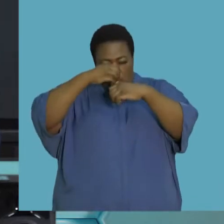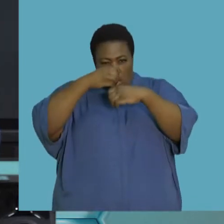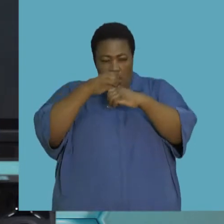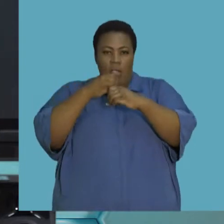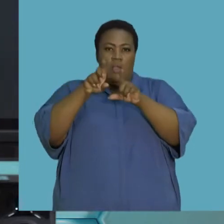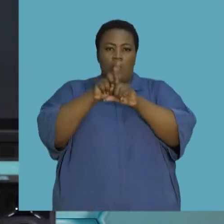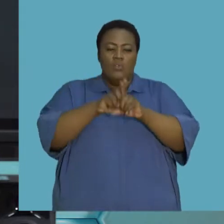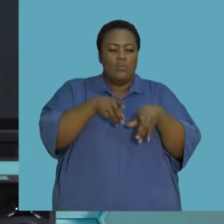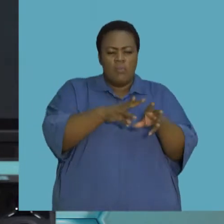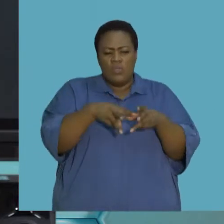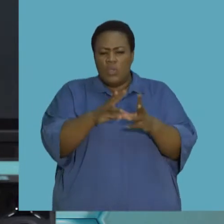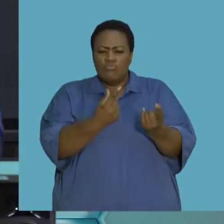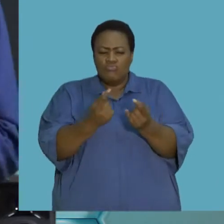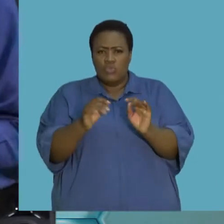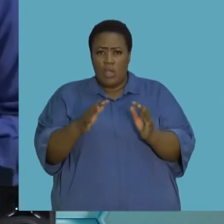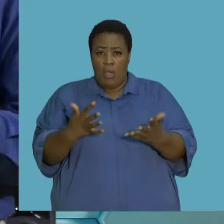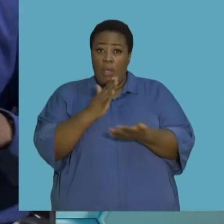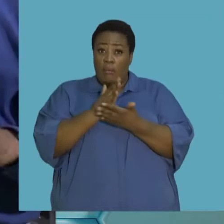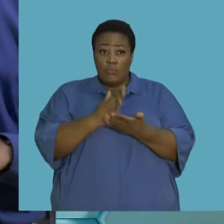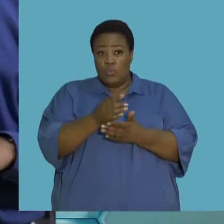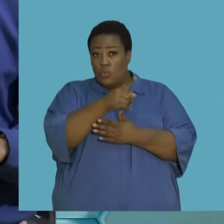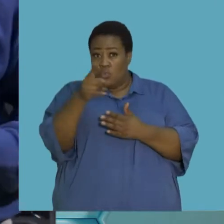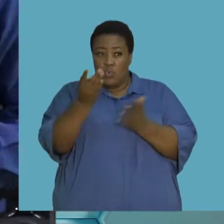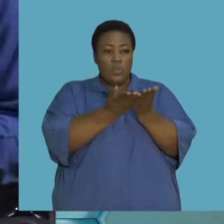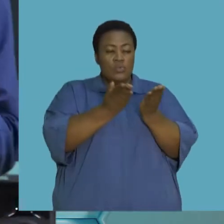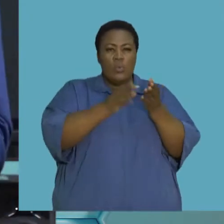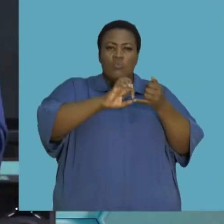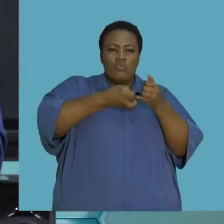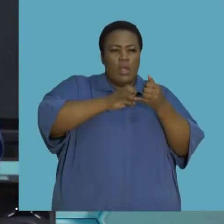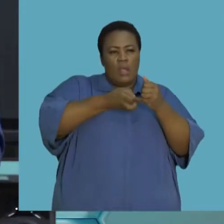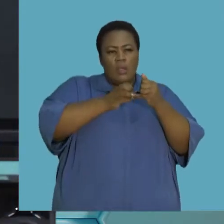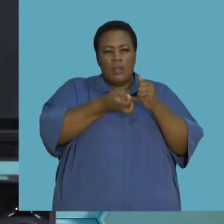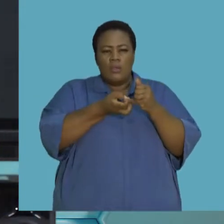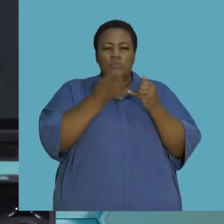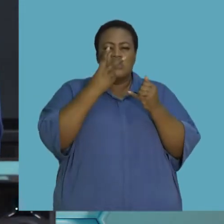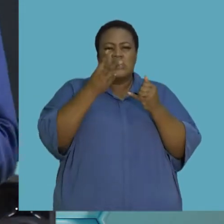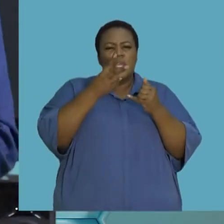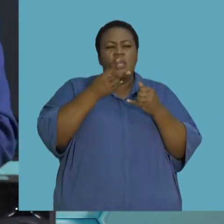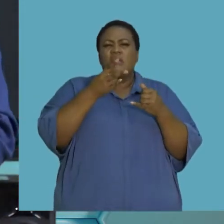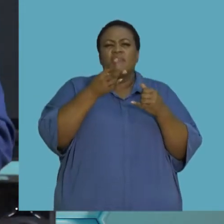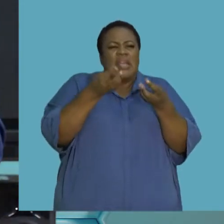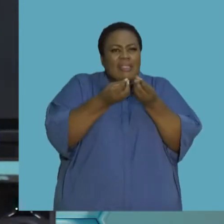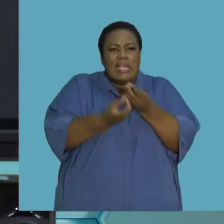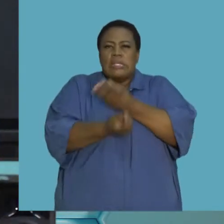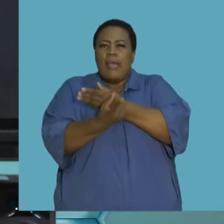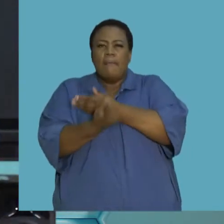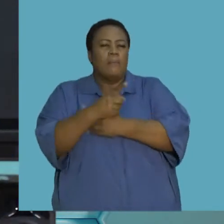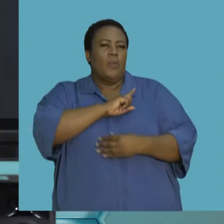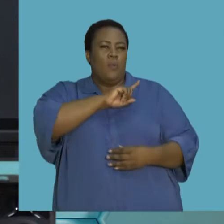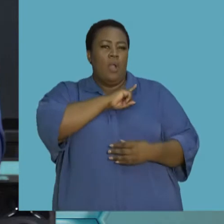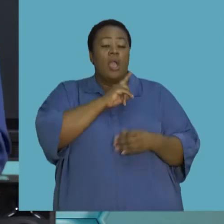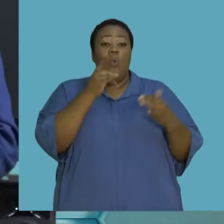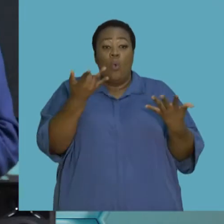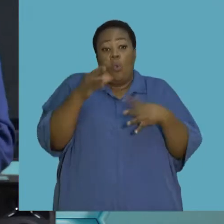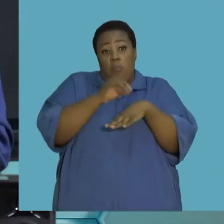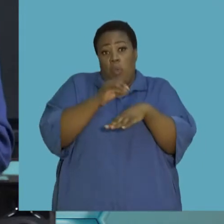methodology. I'm sure you guys have spent some time at school trying to figure out the reasons for why things happen or trying to